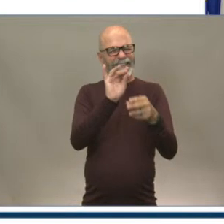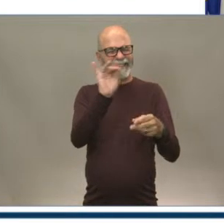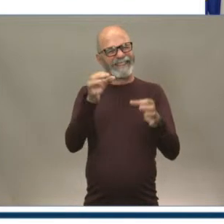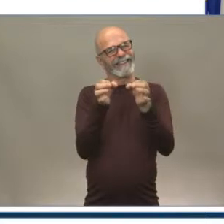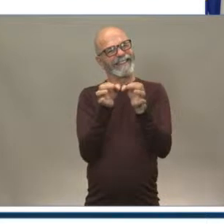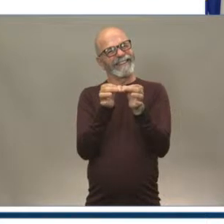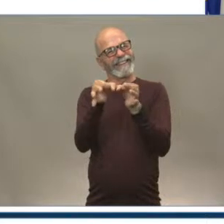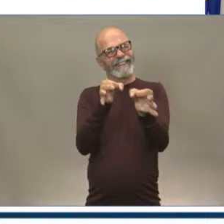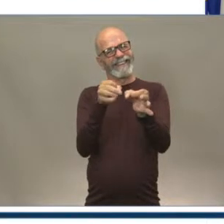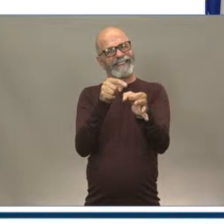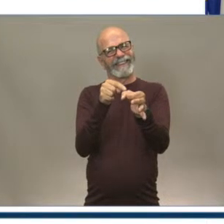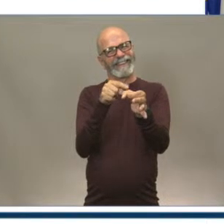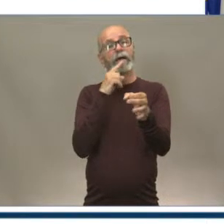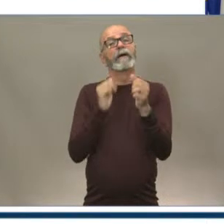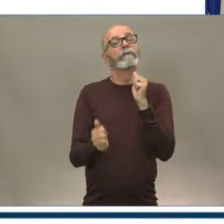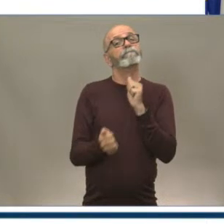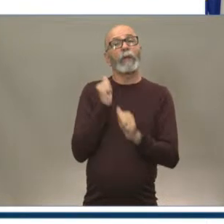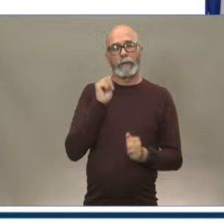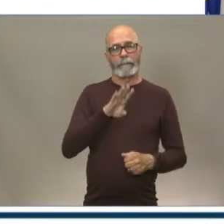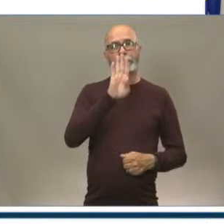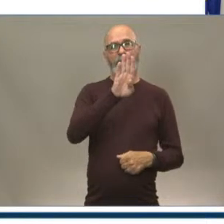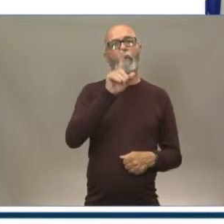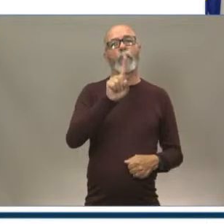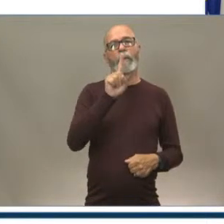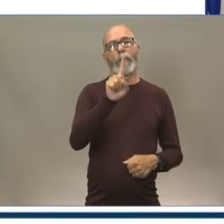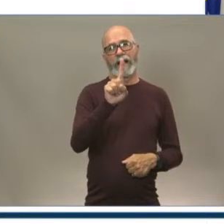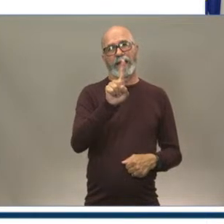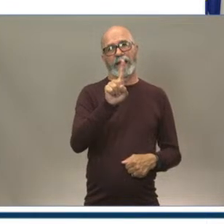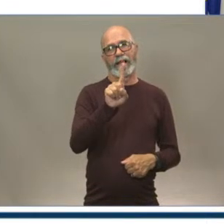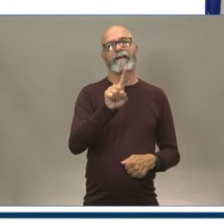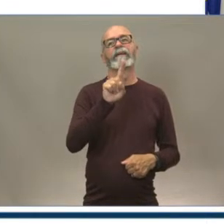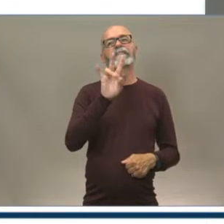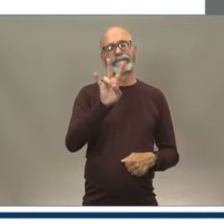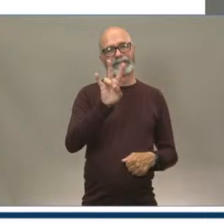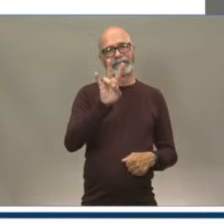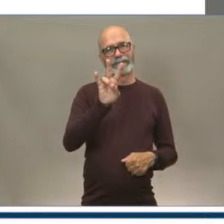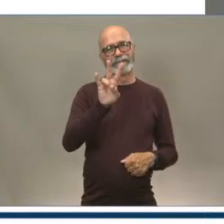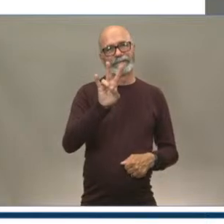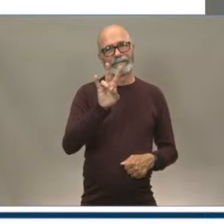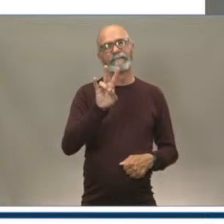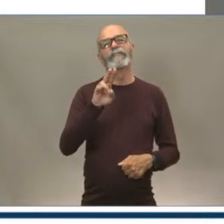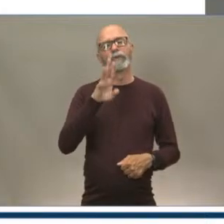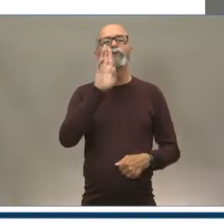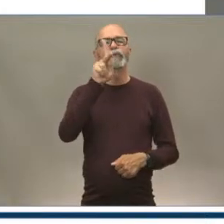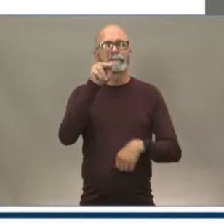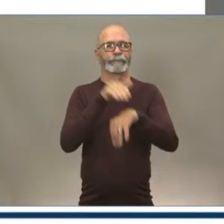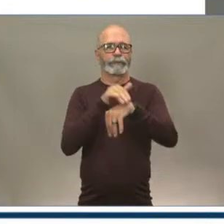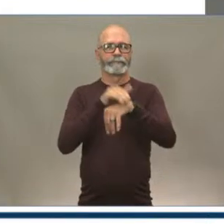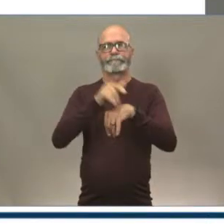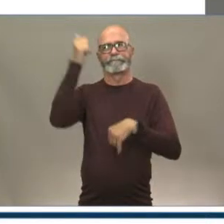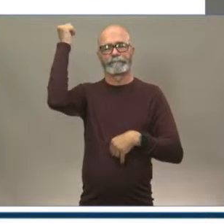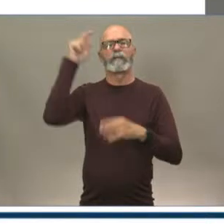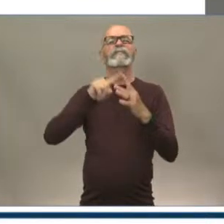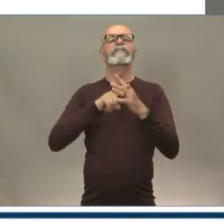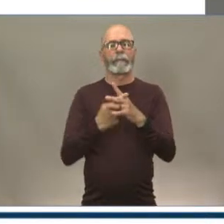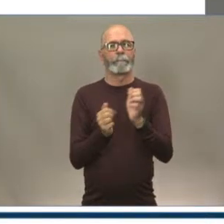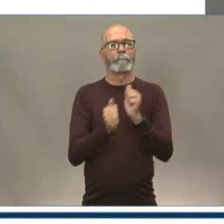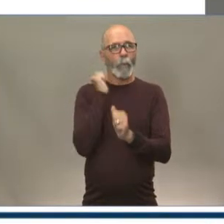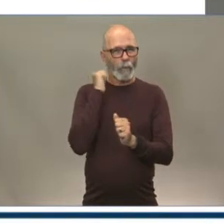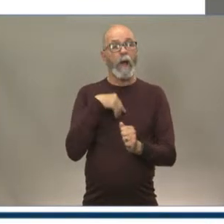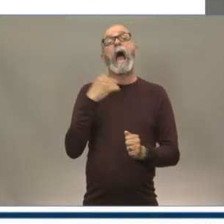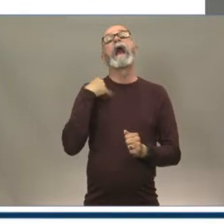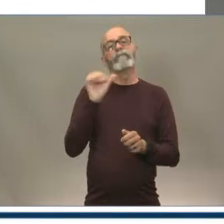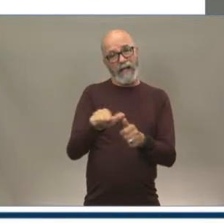the B117, what people have referred to as the UK variant, but we're also seeing the other variants in a much